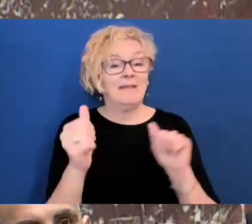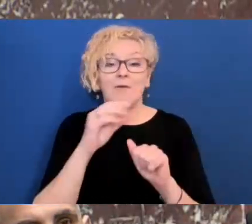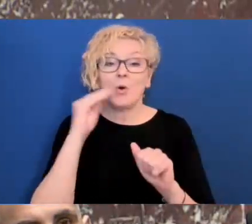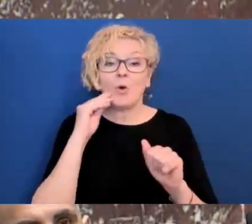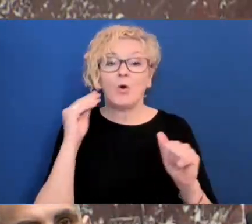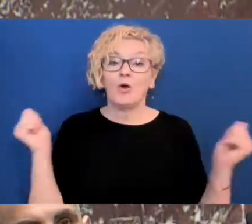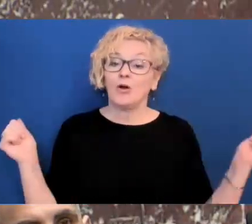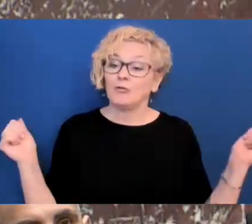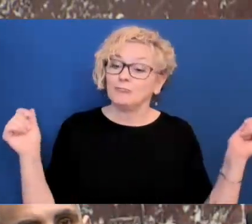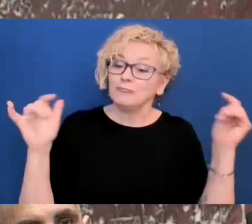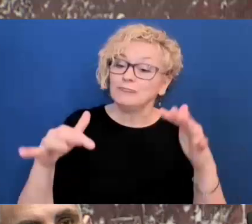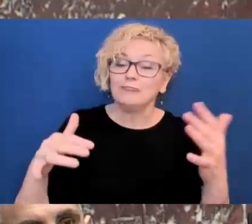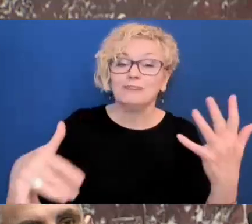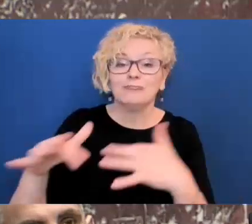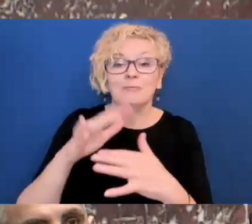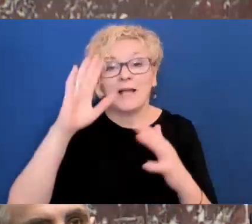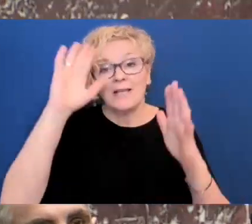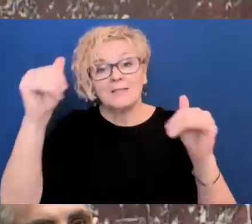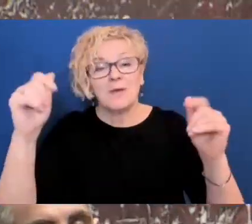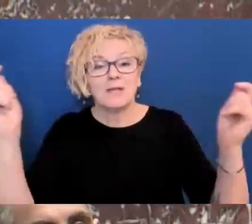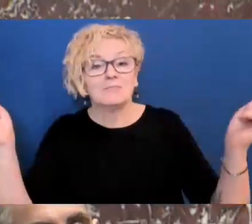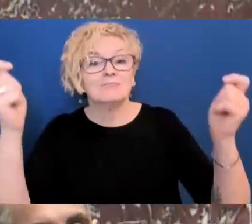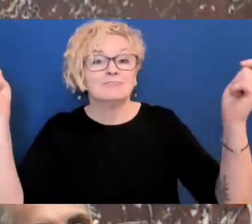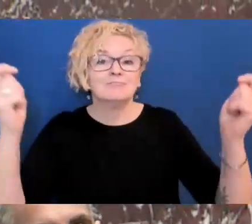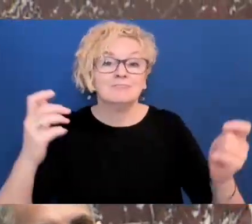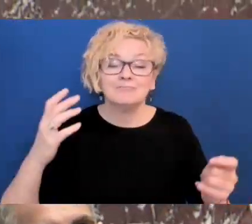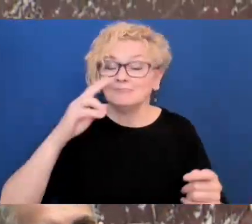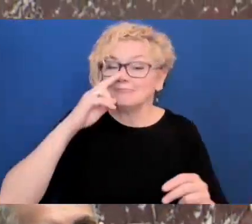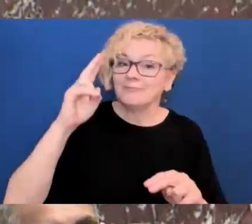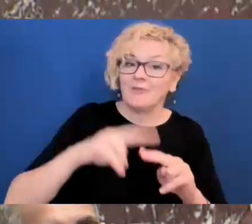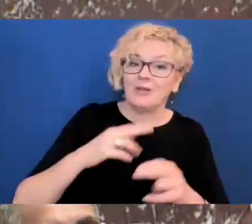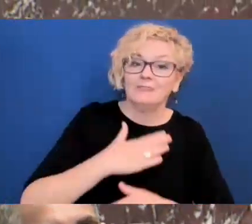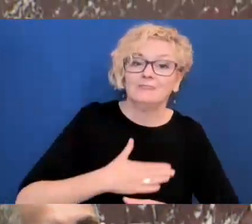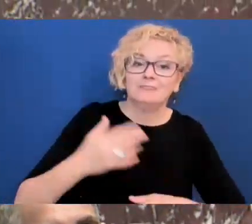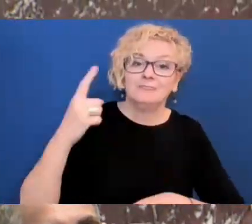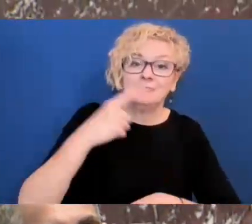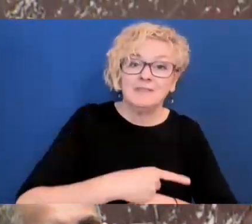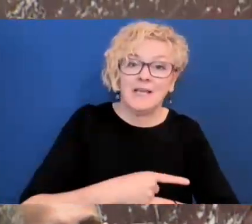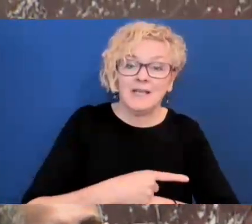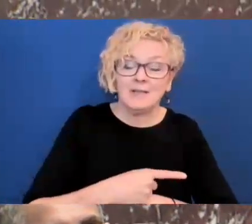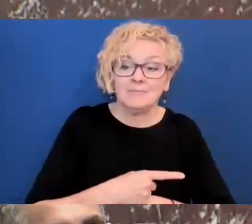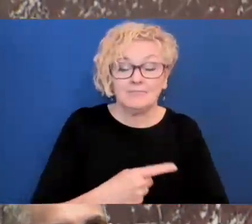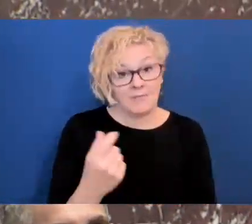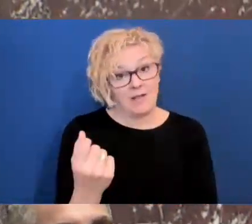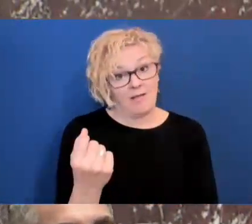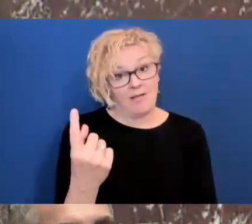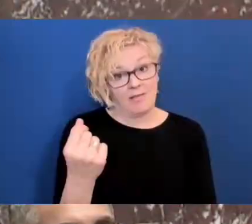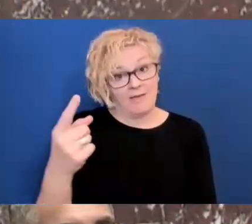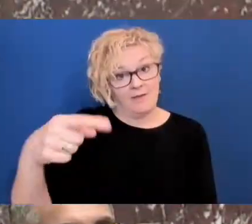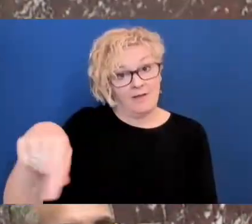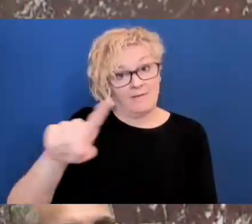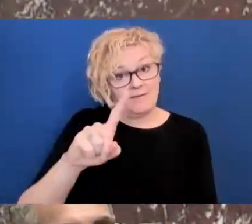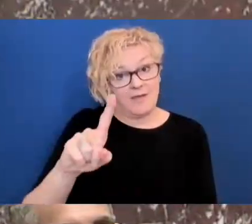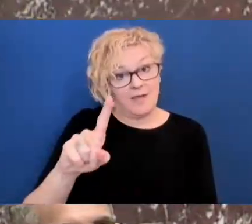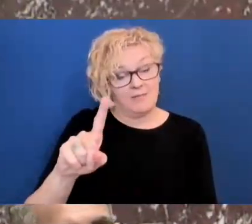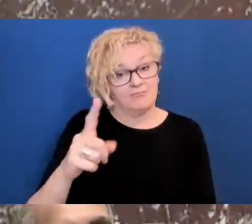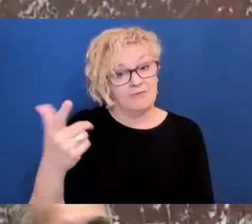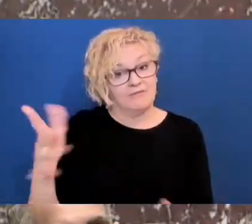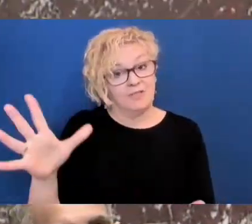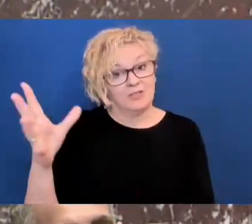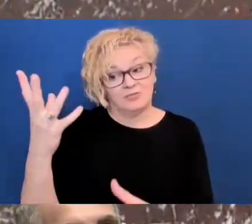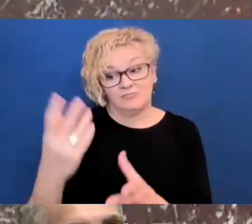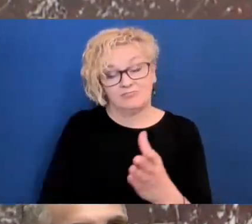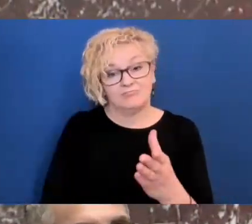The reality is that Constable Yang went to work to protect her community, and she didn't come